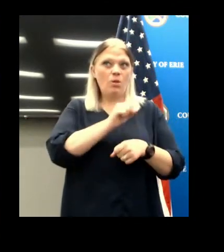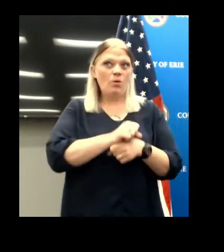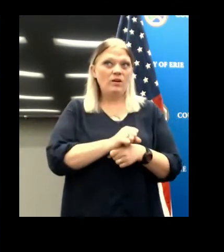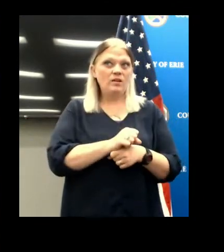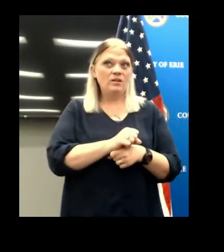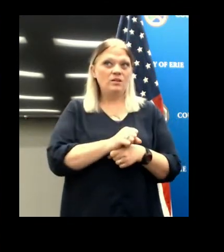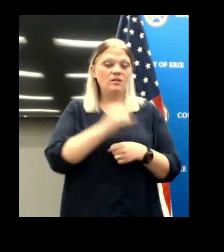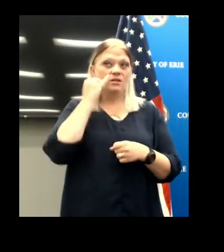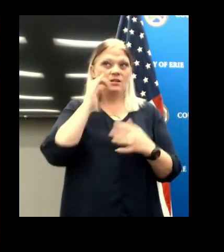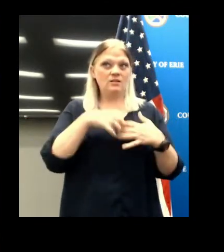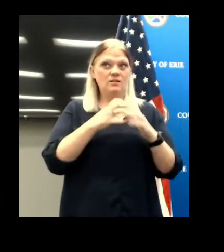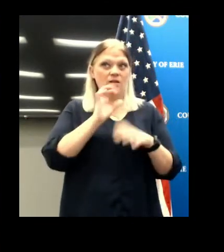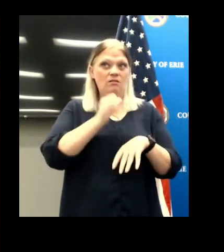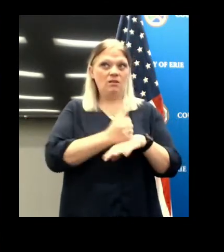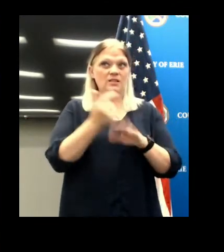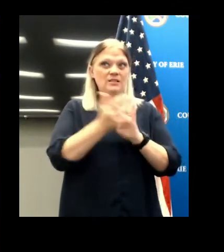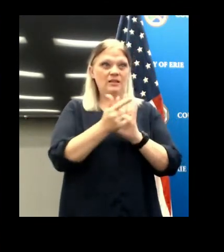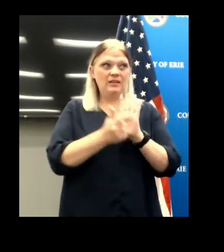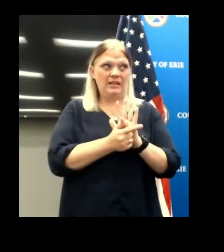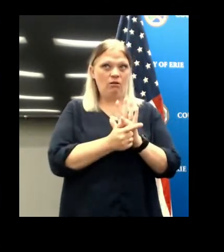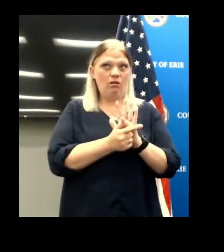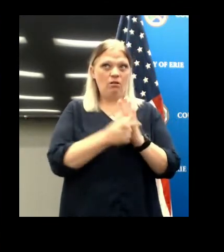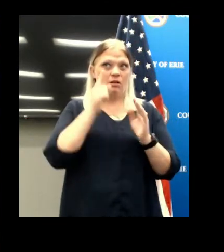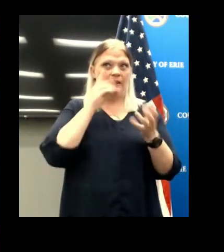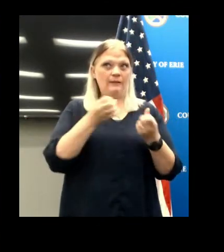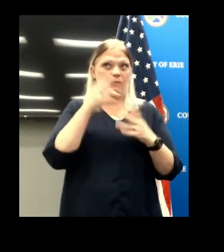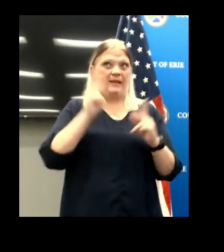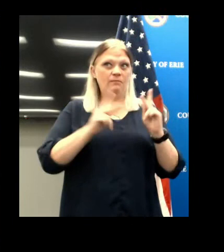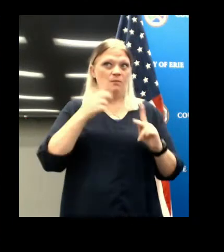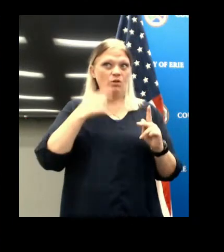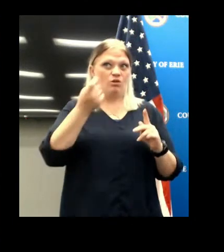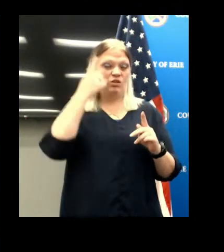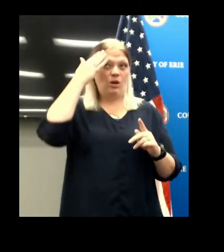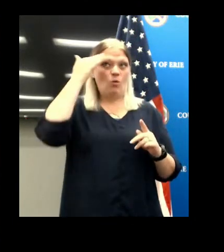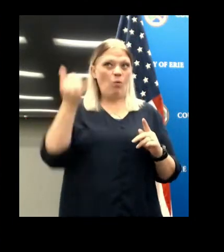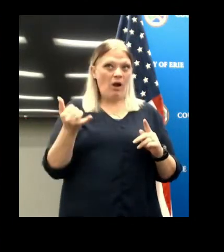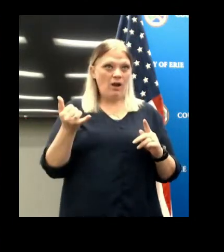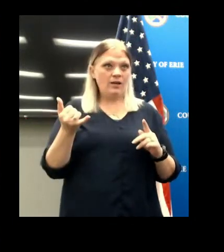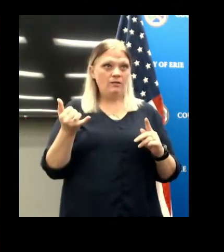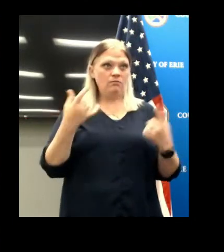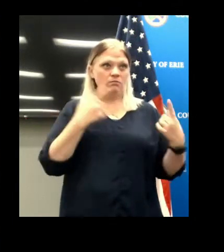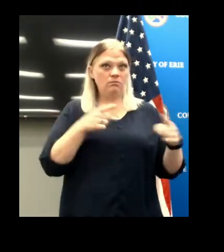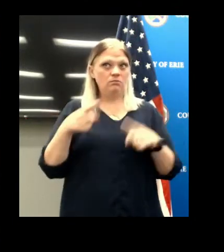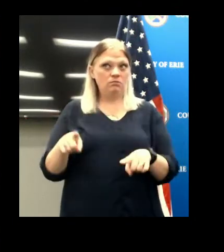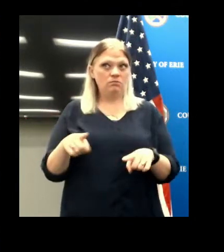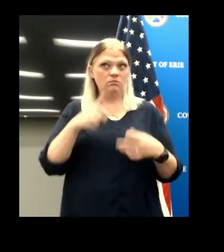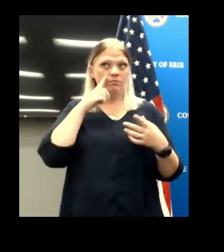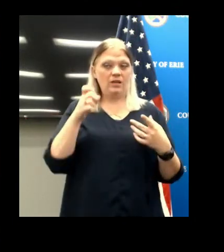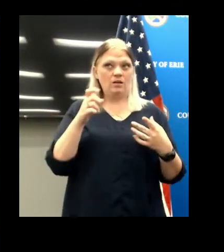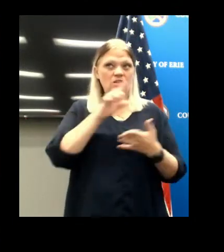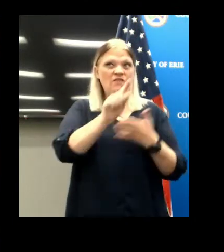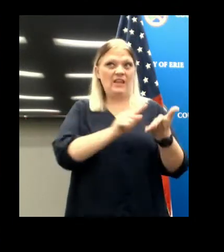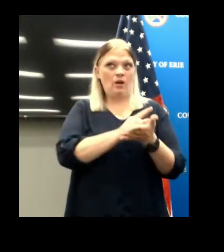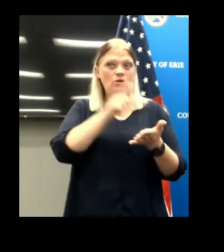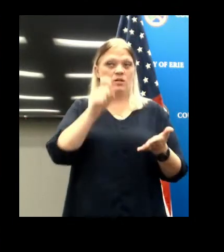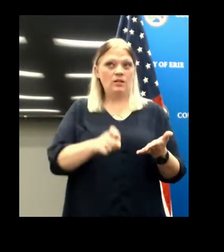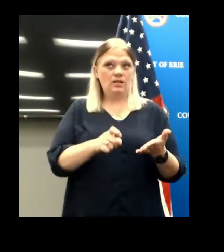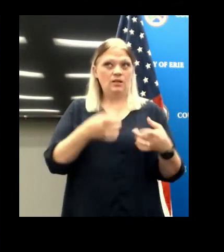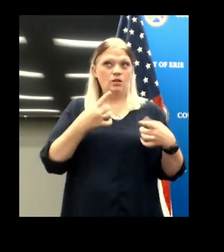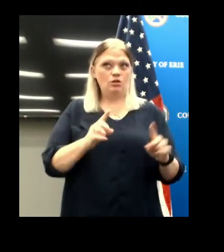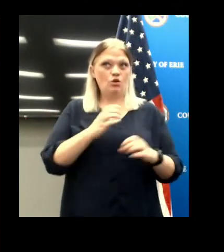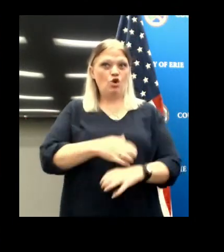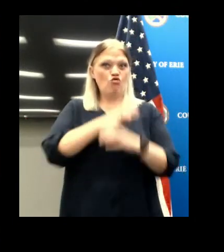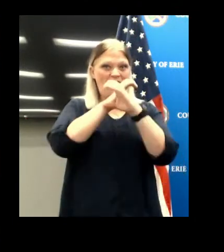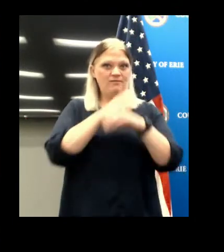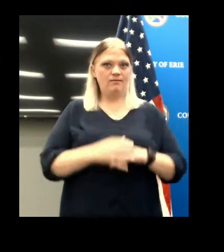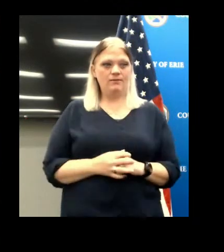was established, it was legal. I think a lot of people understand why it is done, because of the hours needed during a